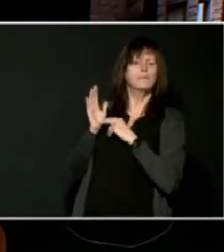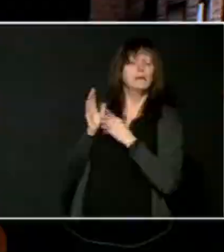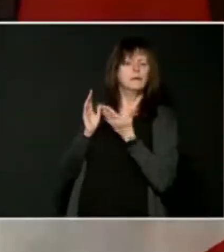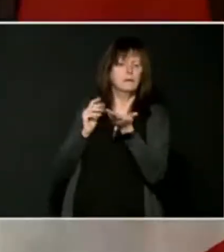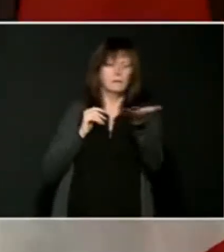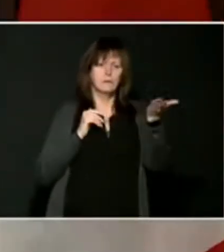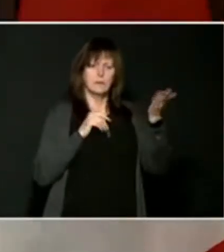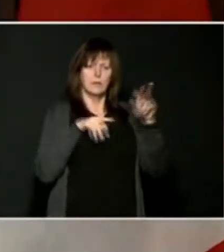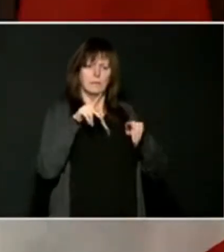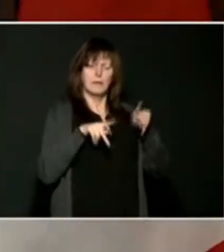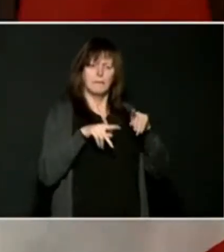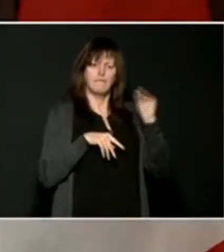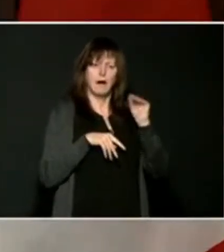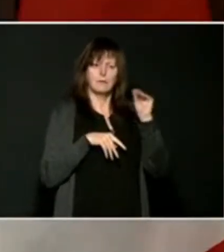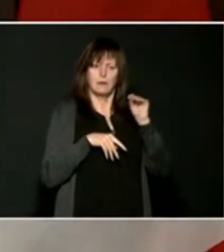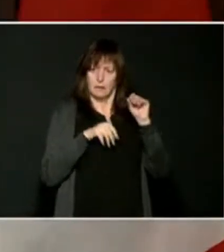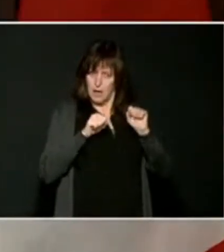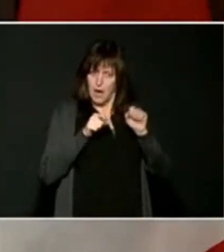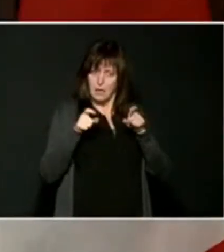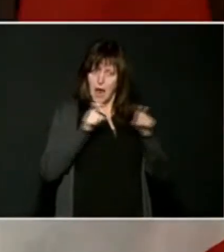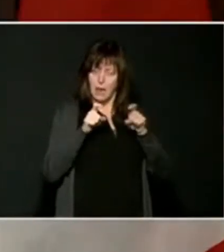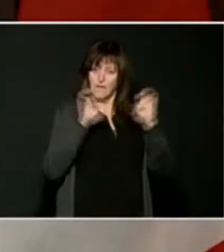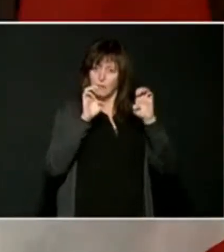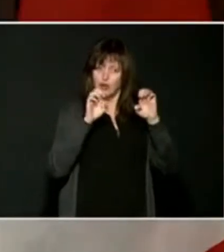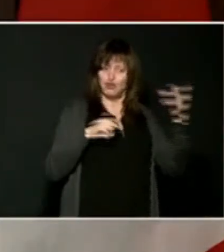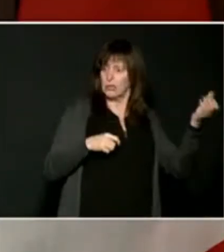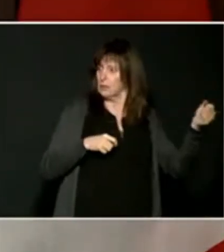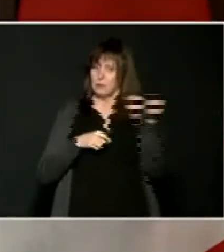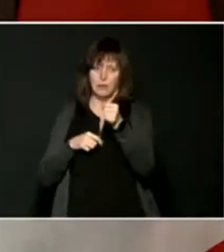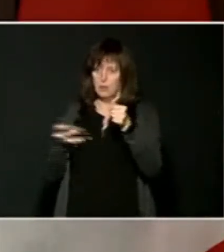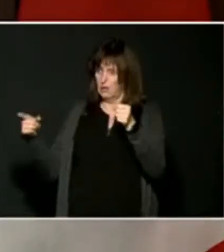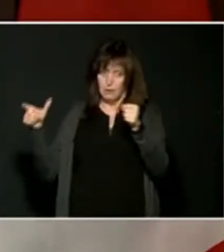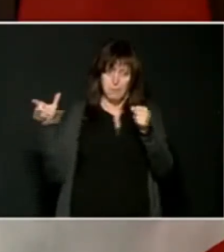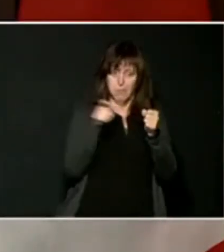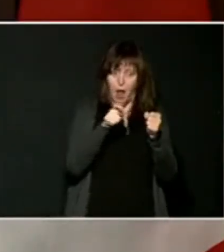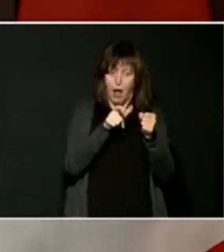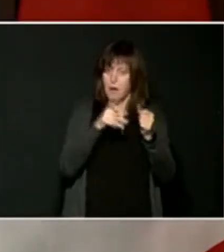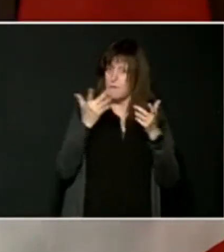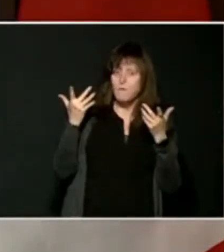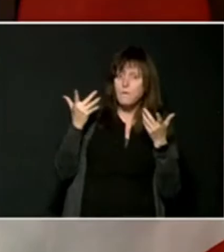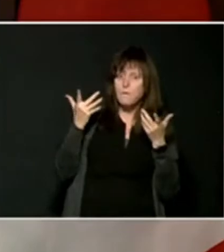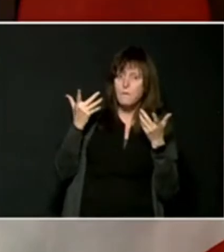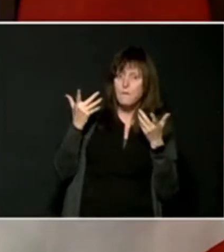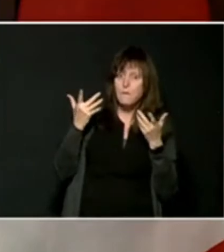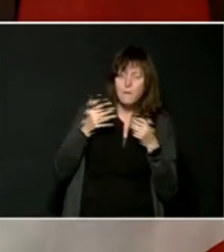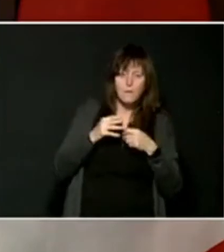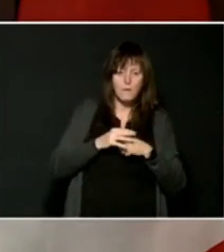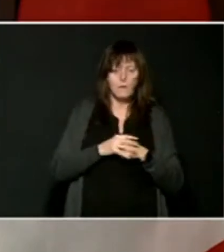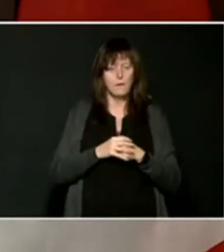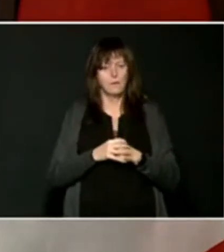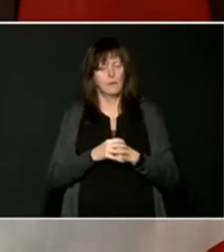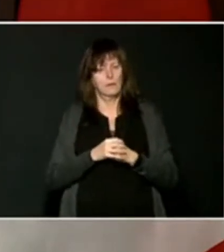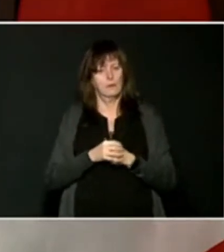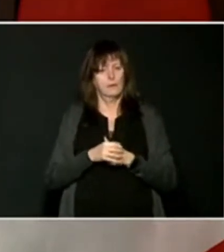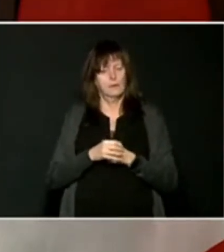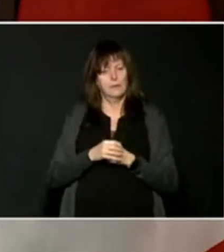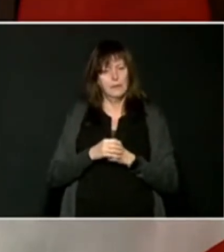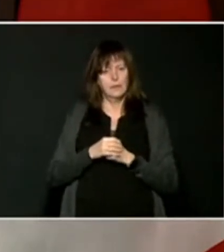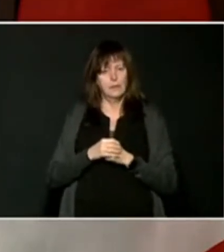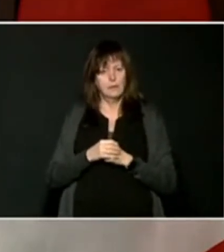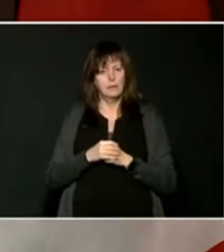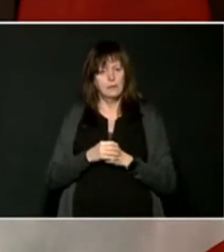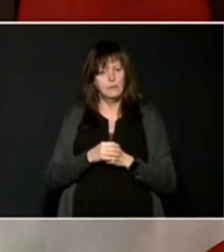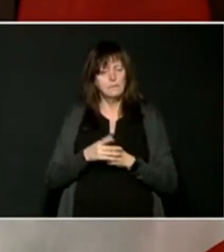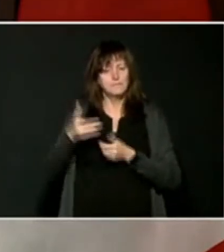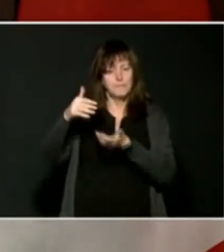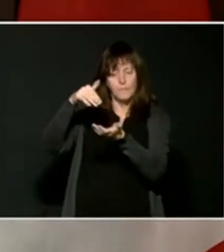I know that, the doctors and the nurses working in the intensive care units and the managers of